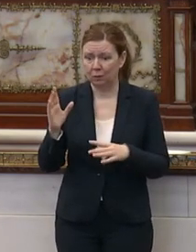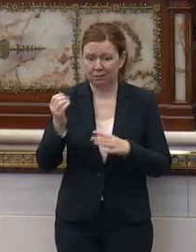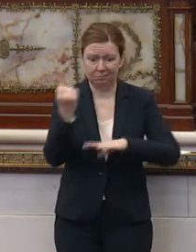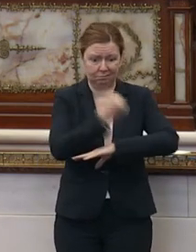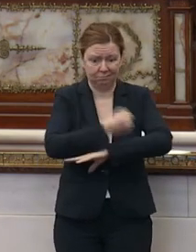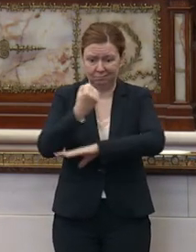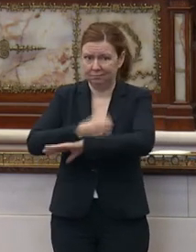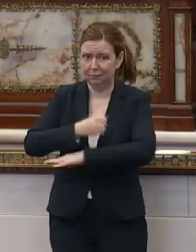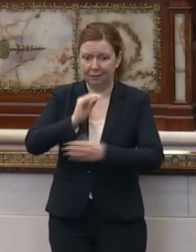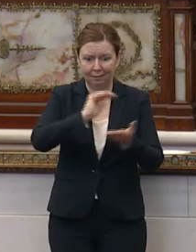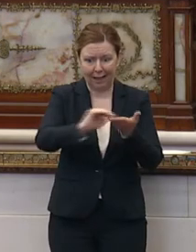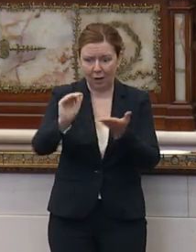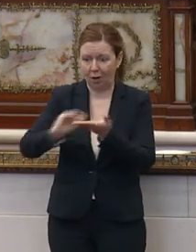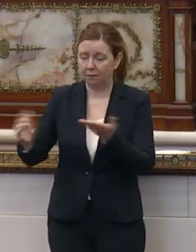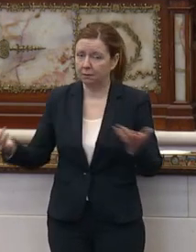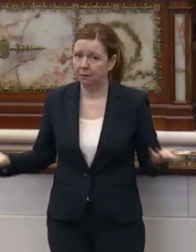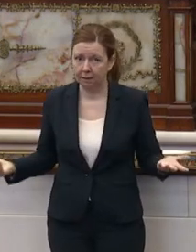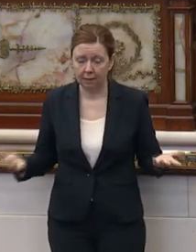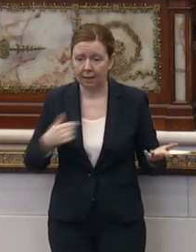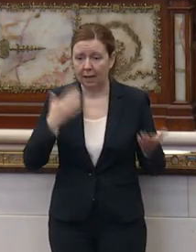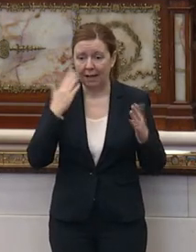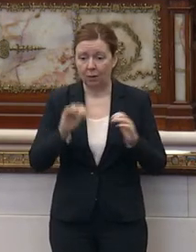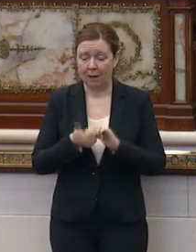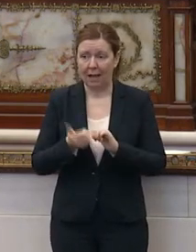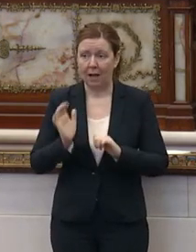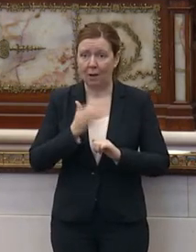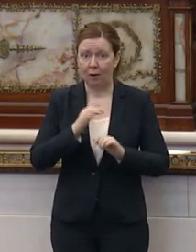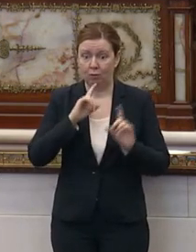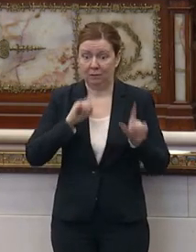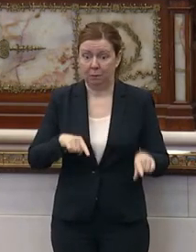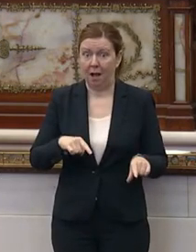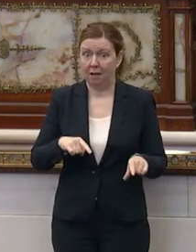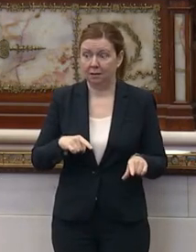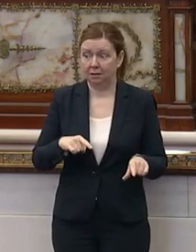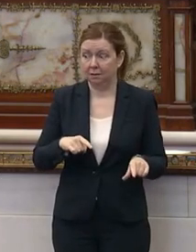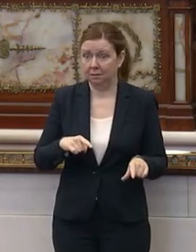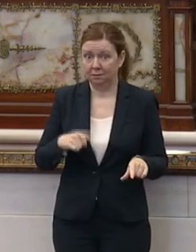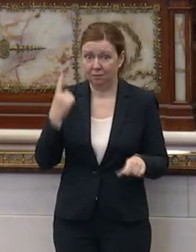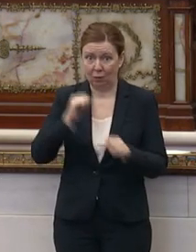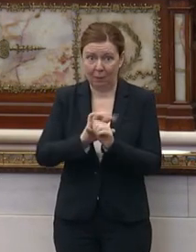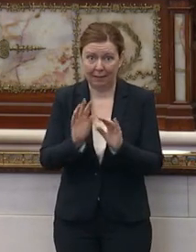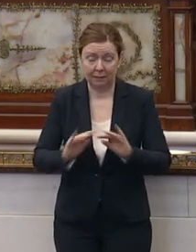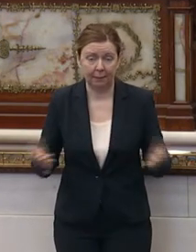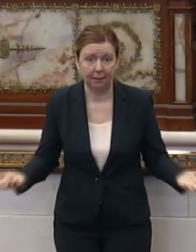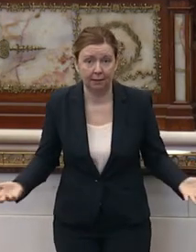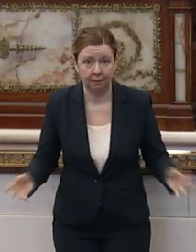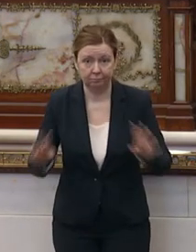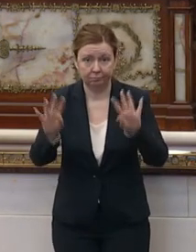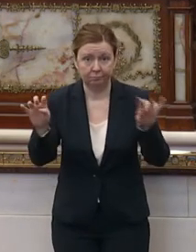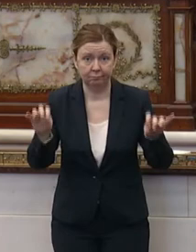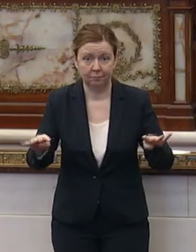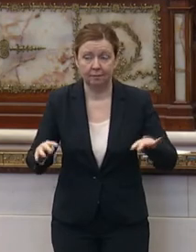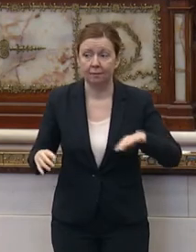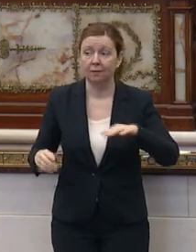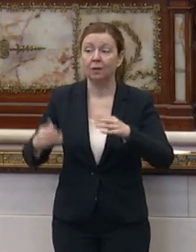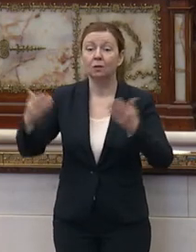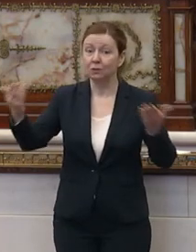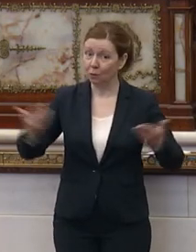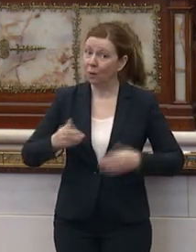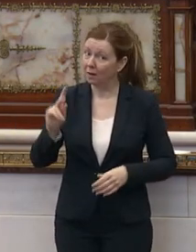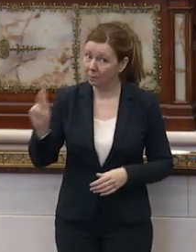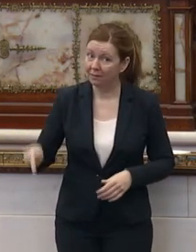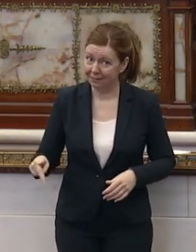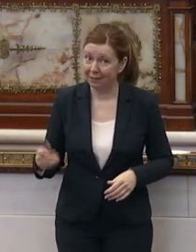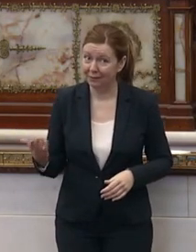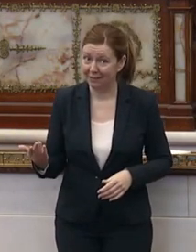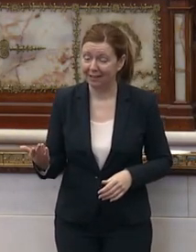facing layoffs. And I don't know how our response would have been for the pandemic. So welcome to Philadelphia,